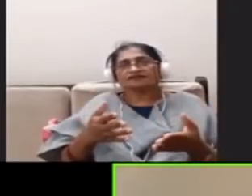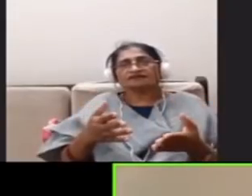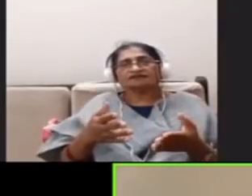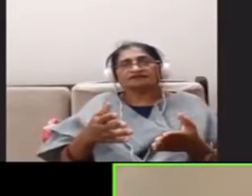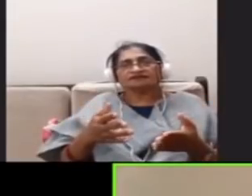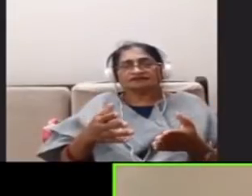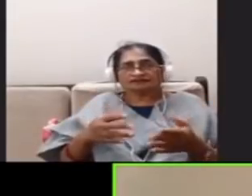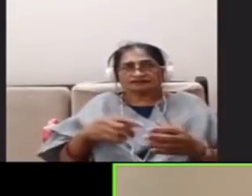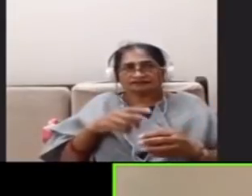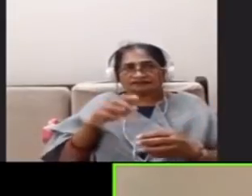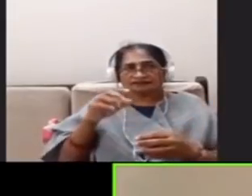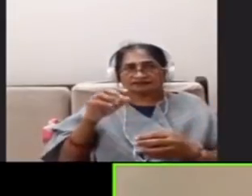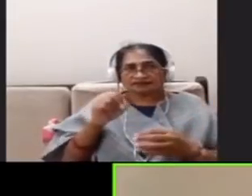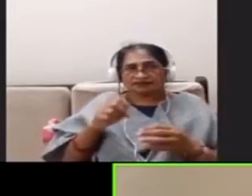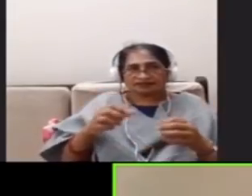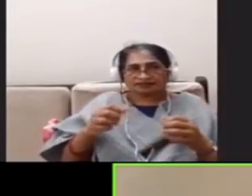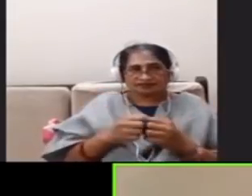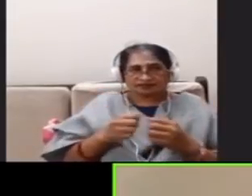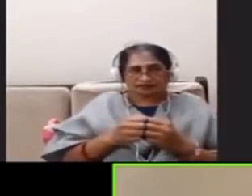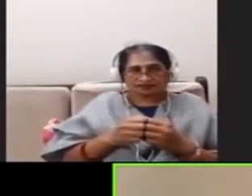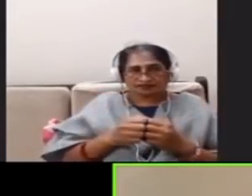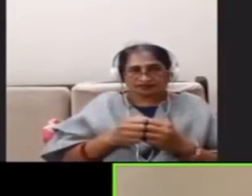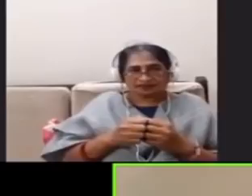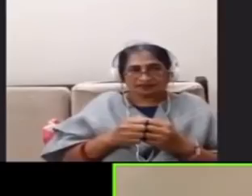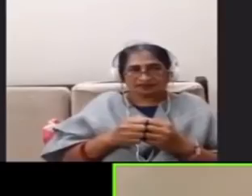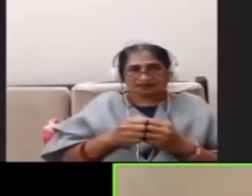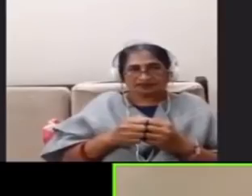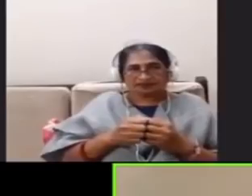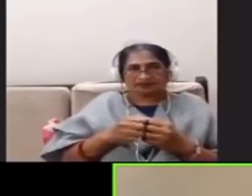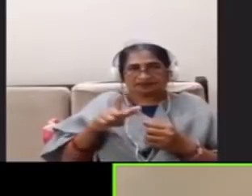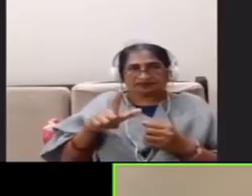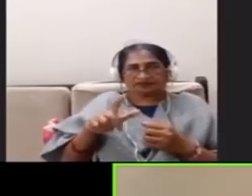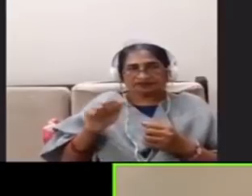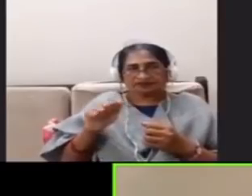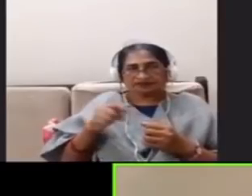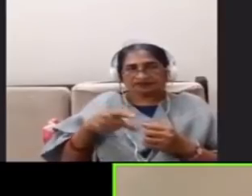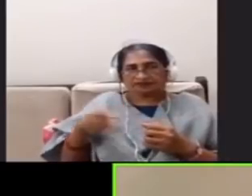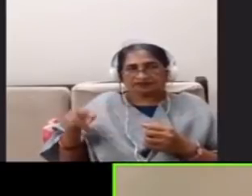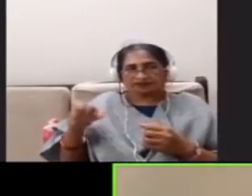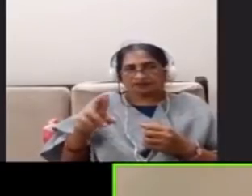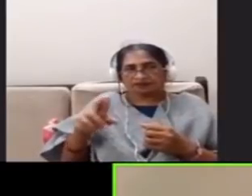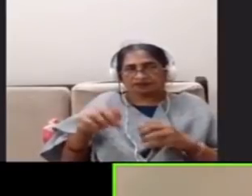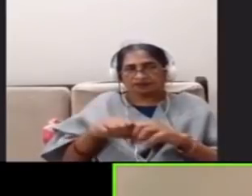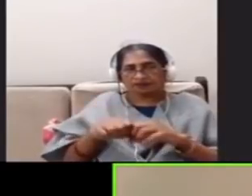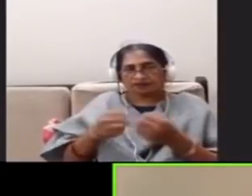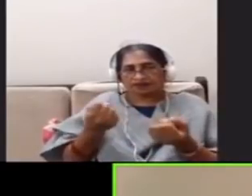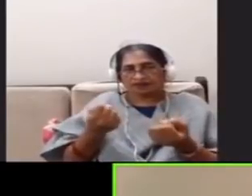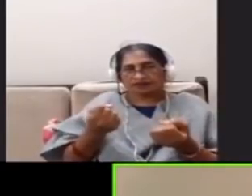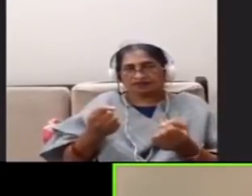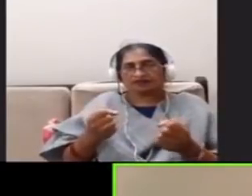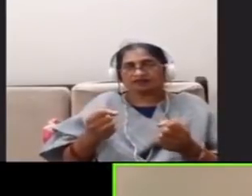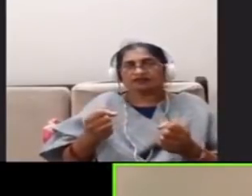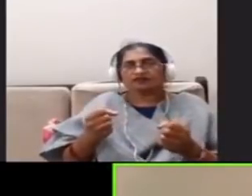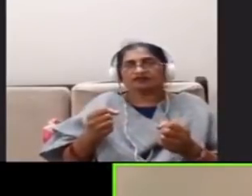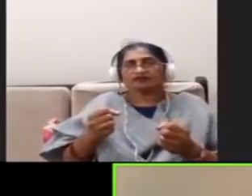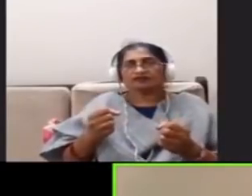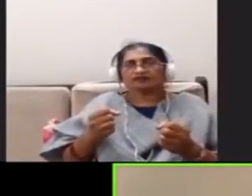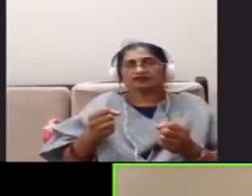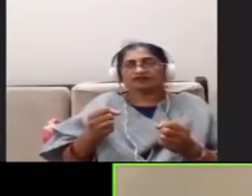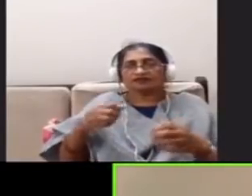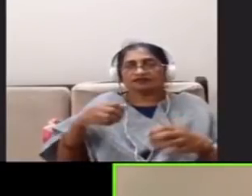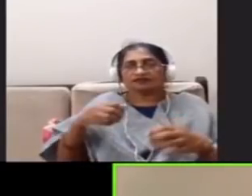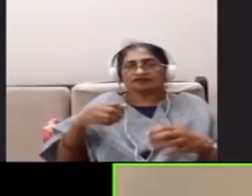resonates with me. Ms. Lapper spoke about breaking down barriers and including